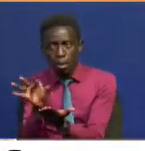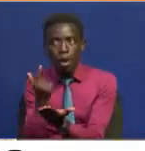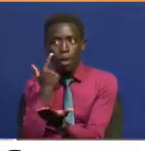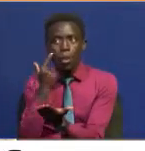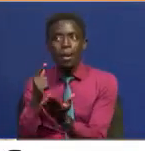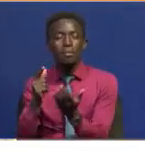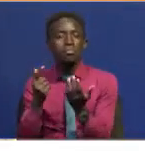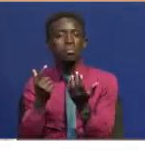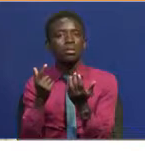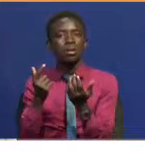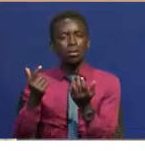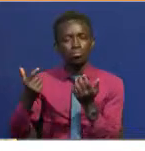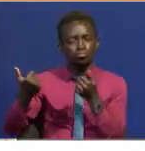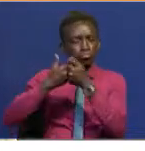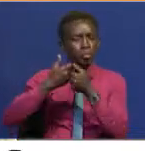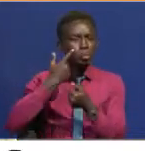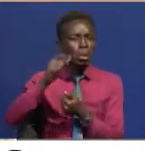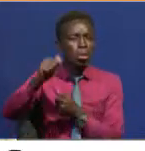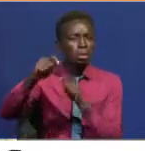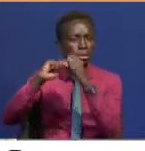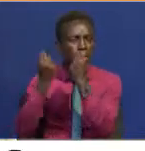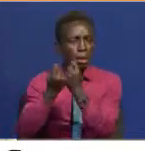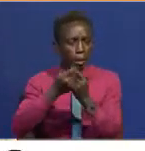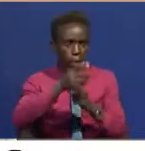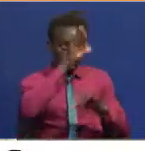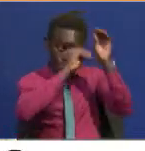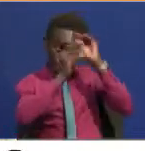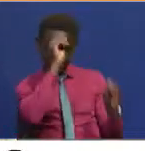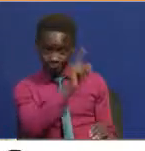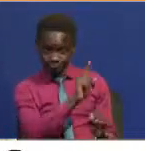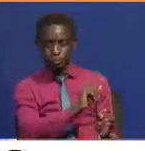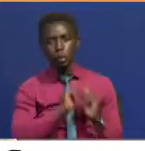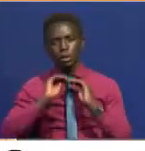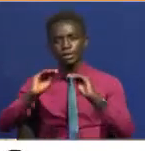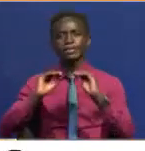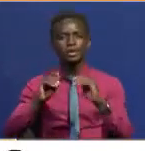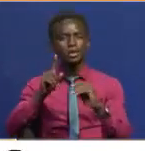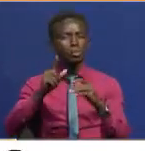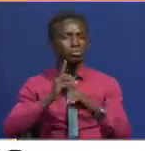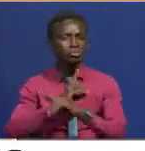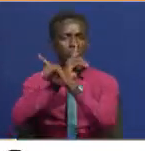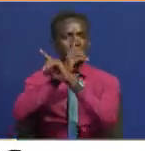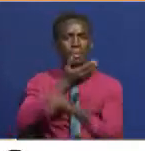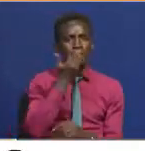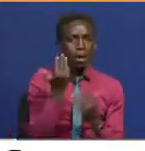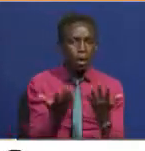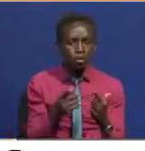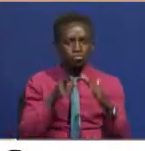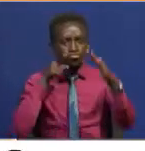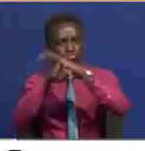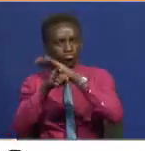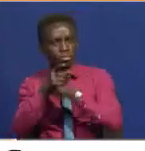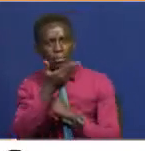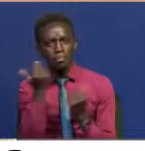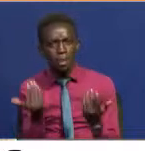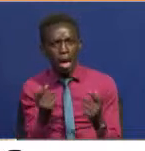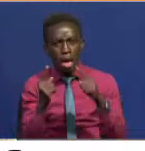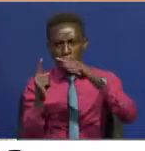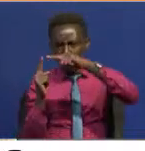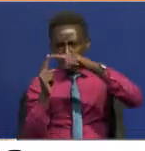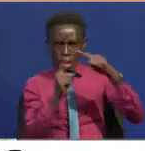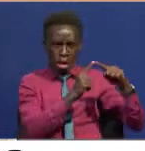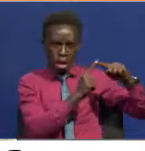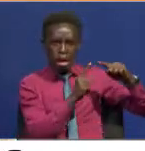other teams, we now get to teach you how to maybe defend better, score better, use the angles better. The other thing is